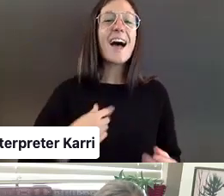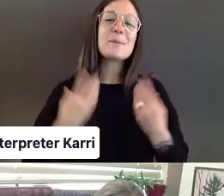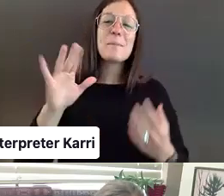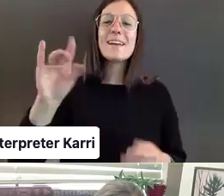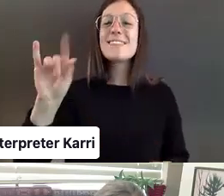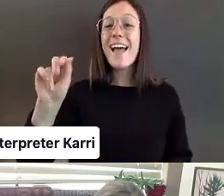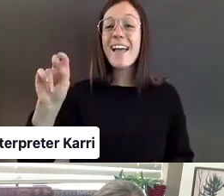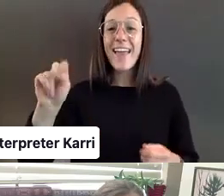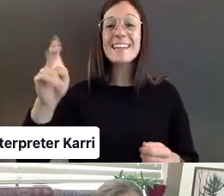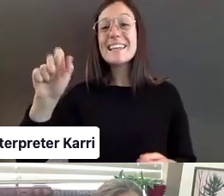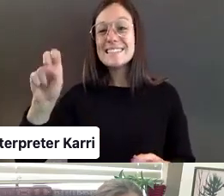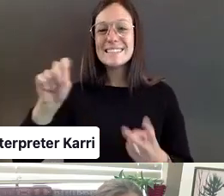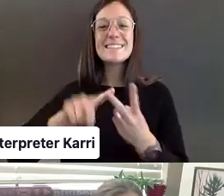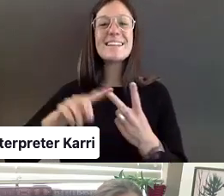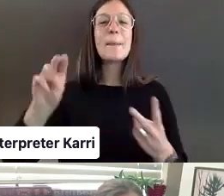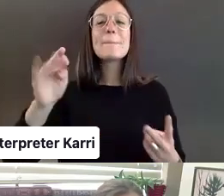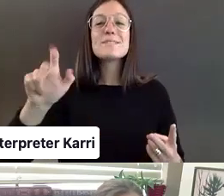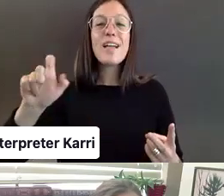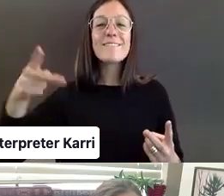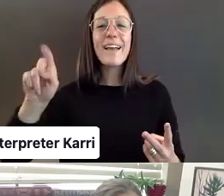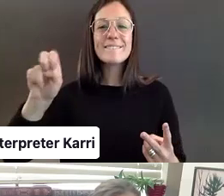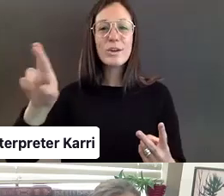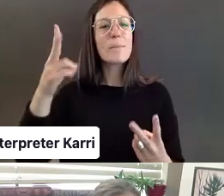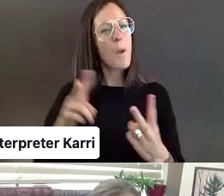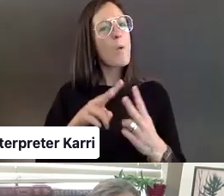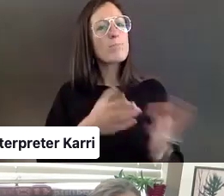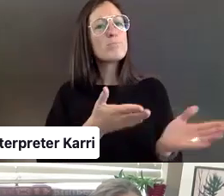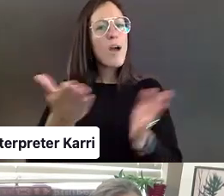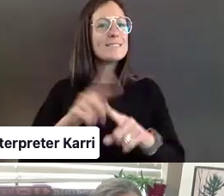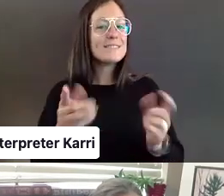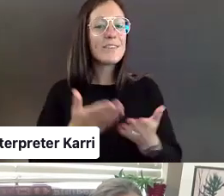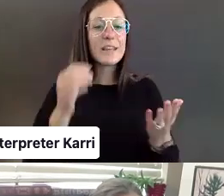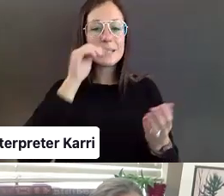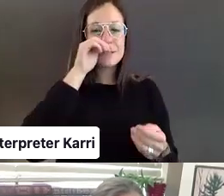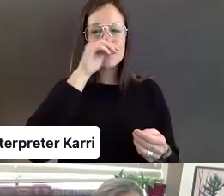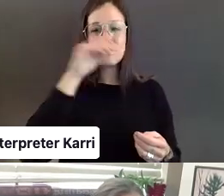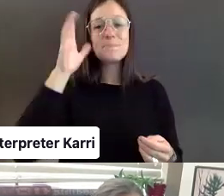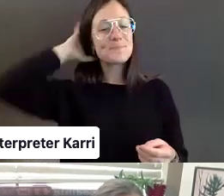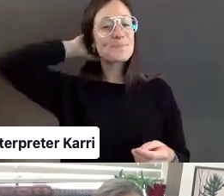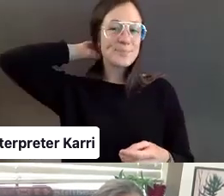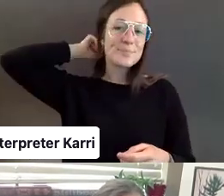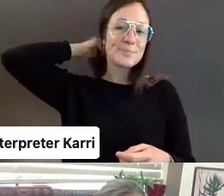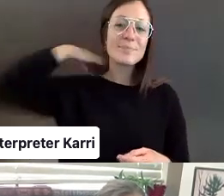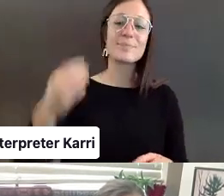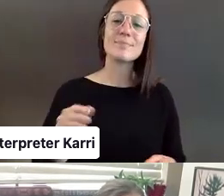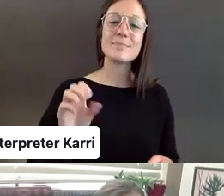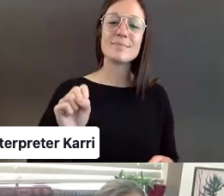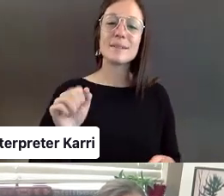Pfeiffer. They're both different things that they brought. Yeah. And